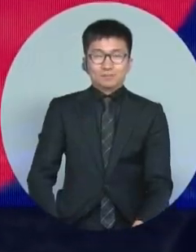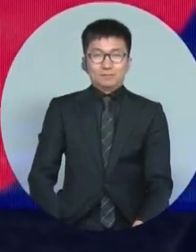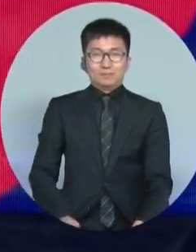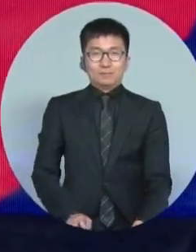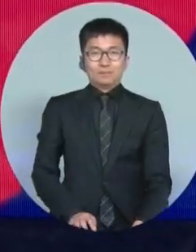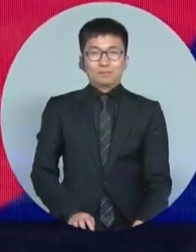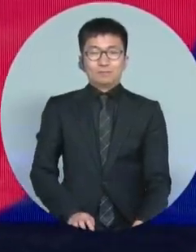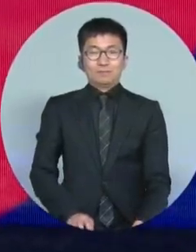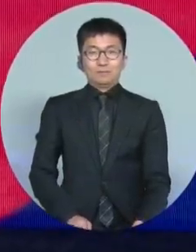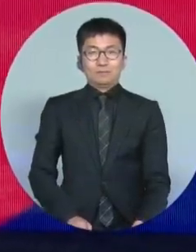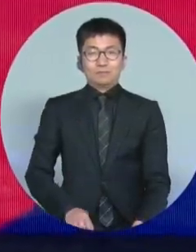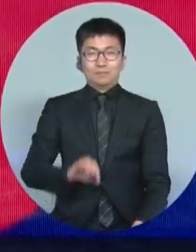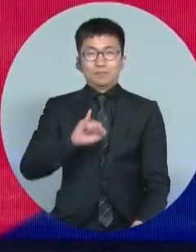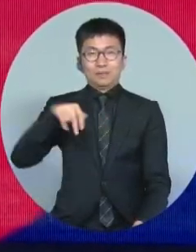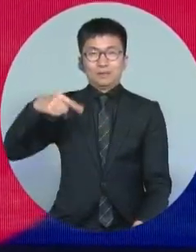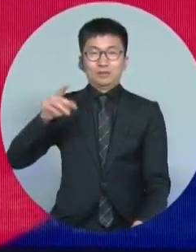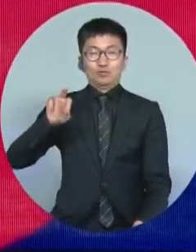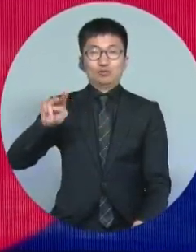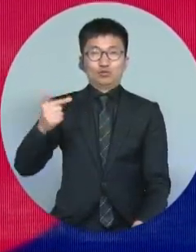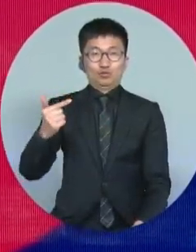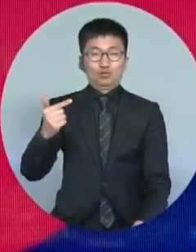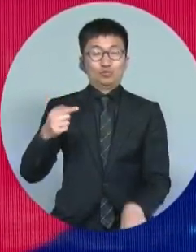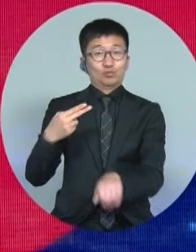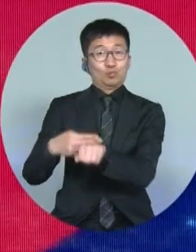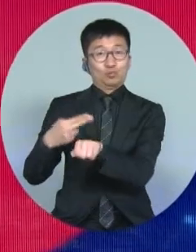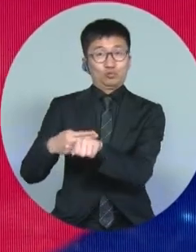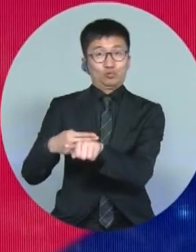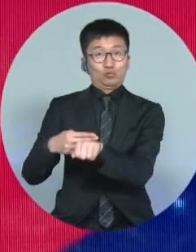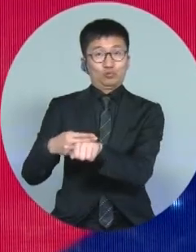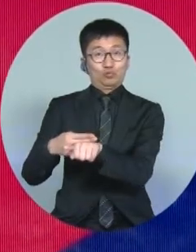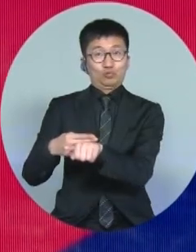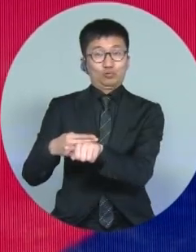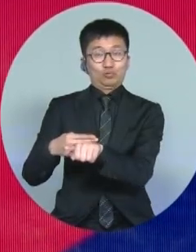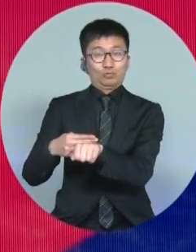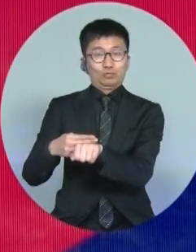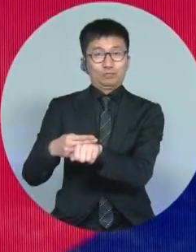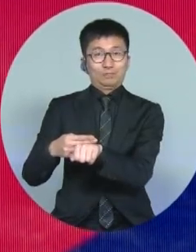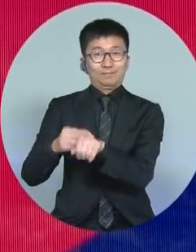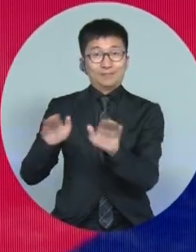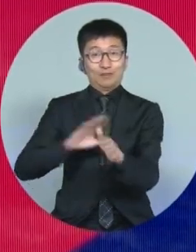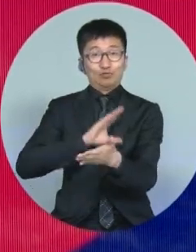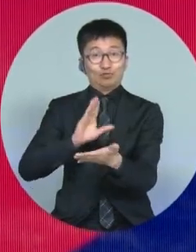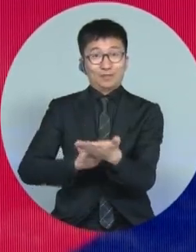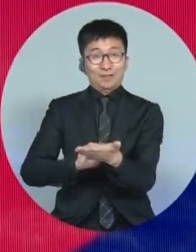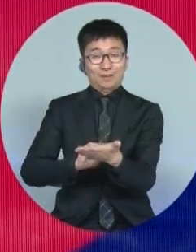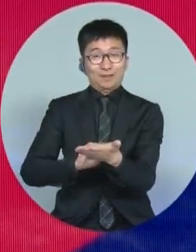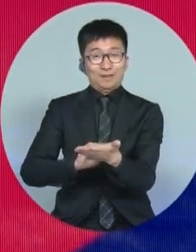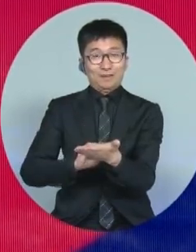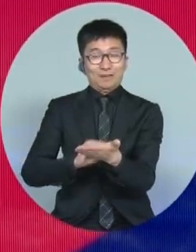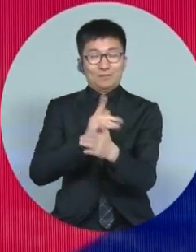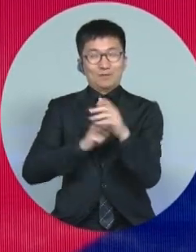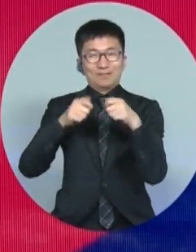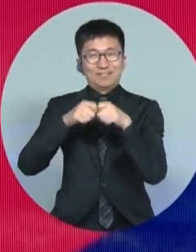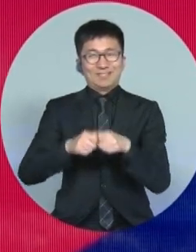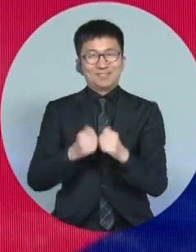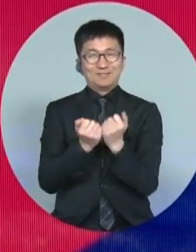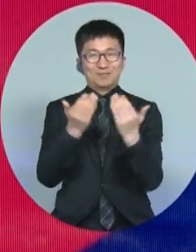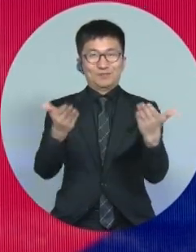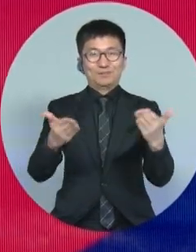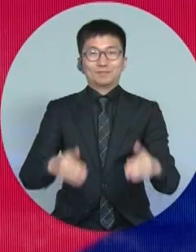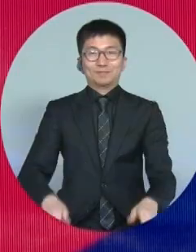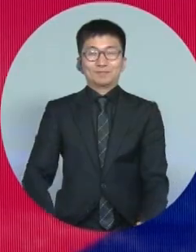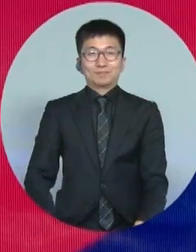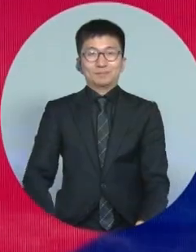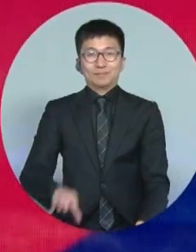useful work on the subjects I've been talking about, and has just published an important book. So I'd like to introduce her now to come on stage.